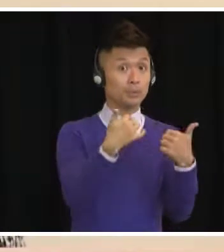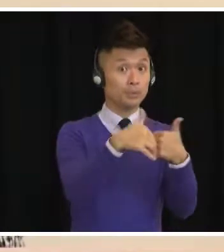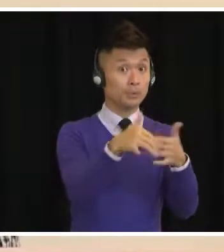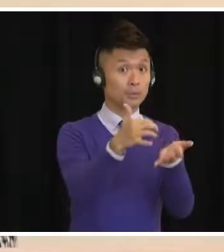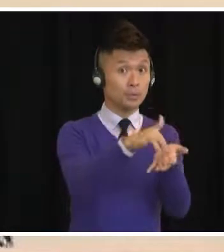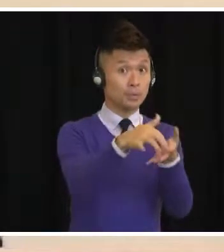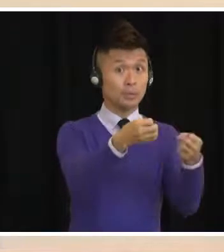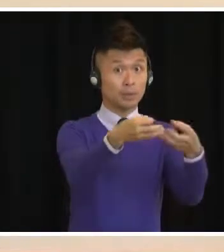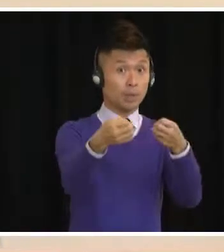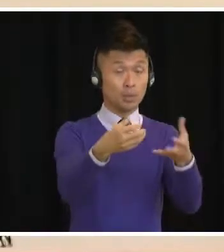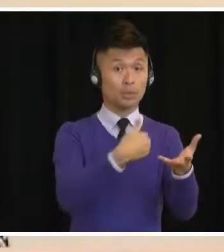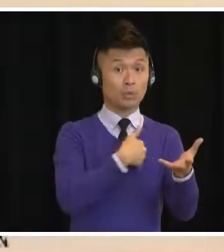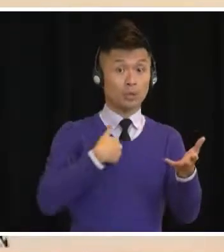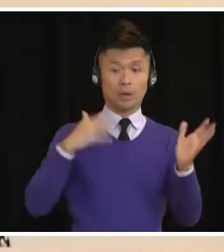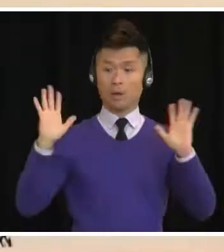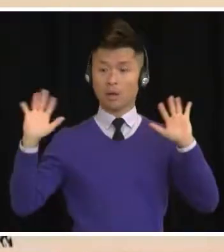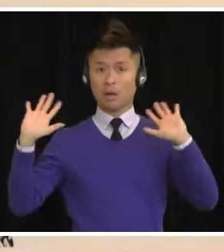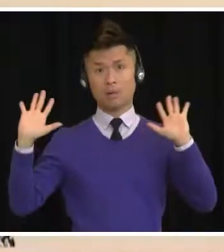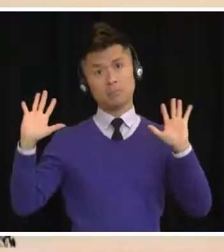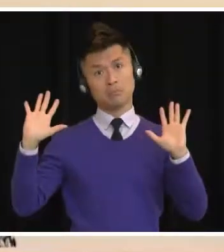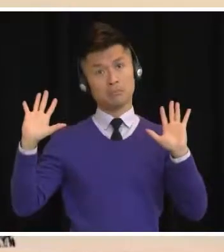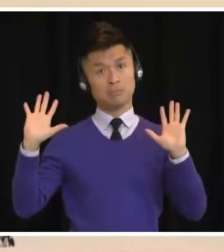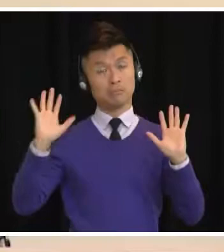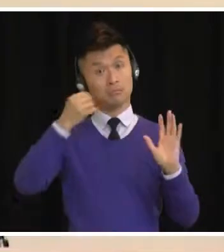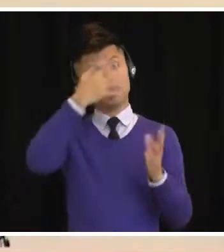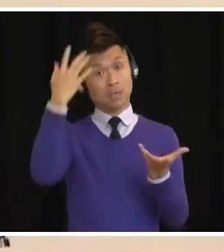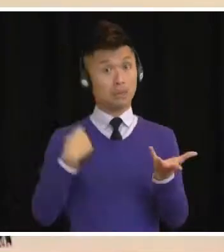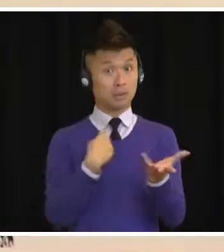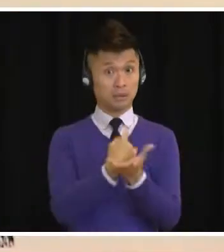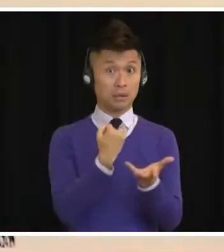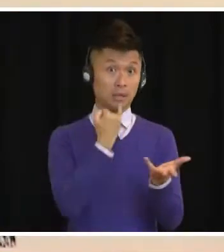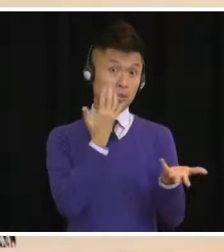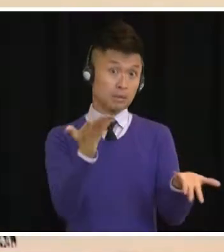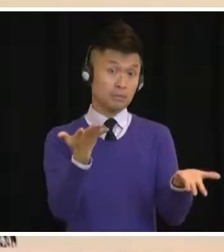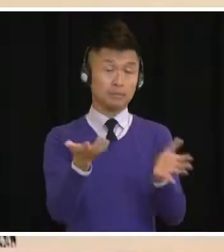how money is spent on their behalf?